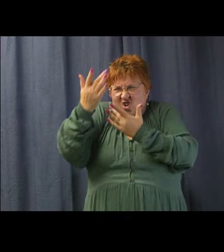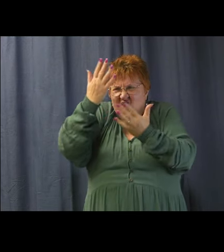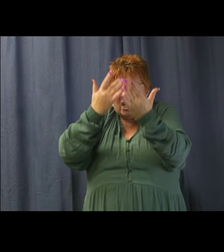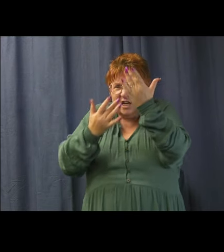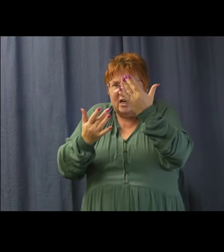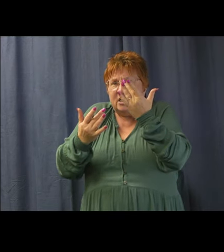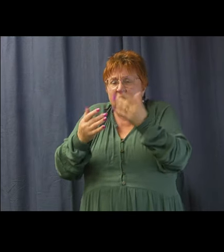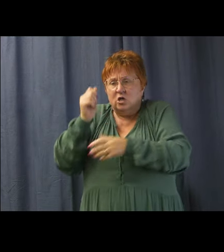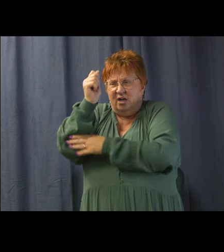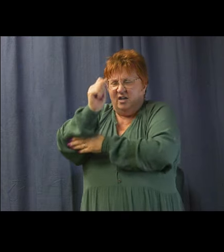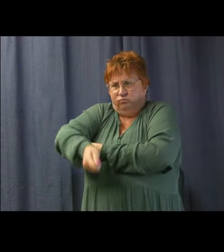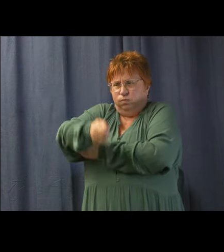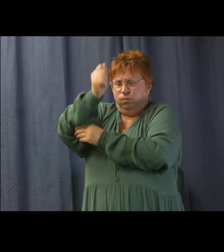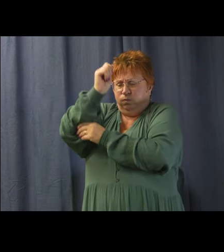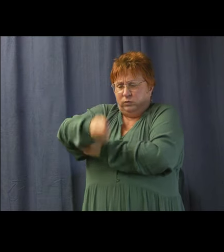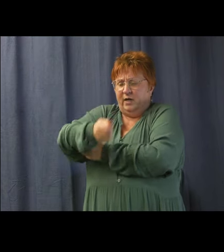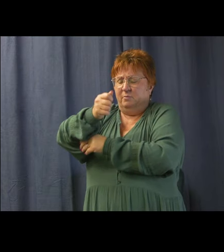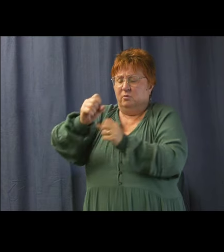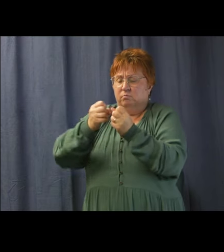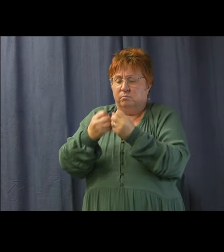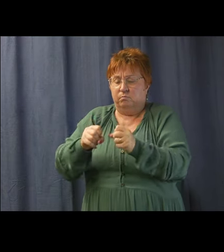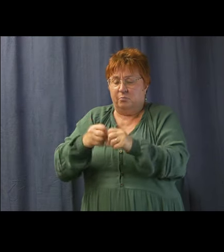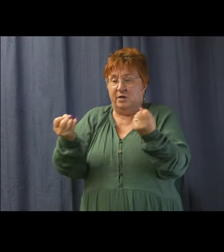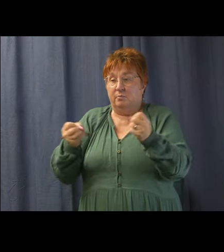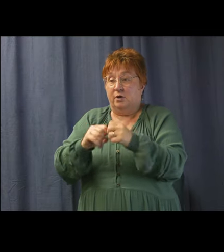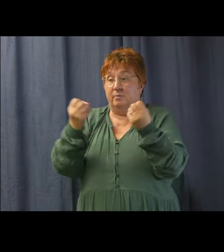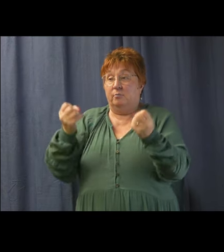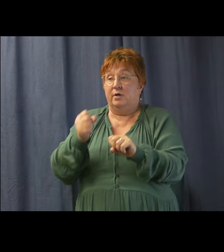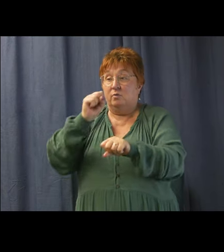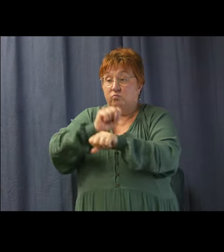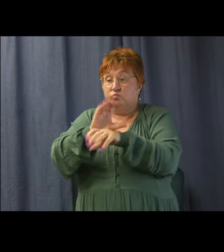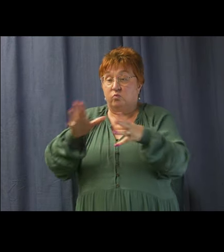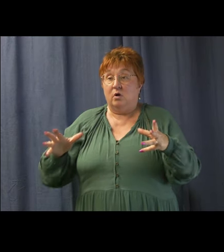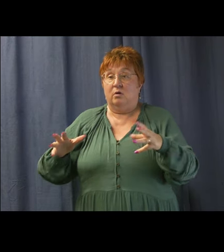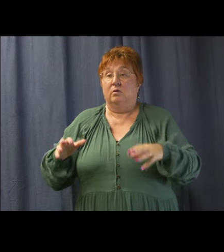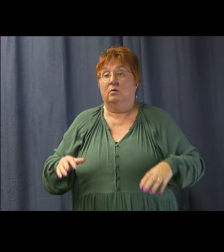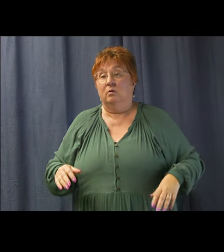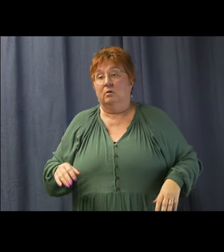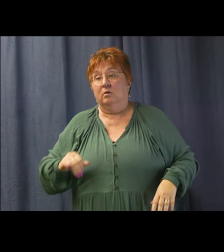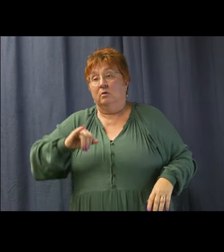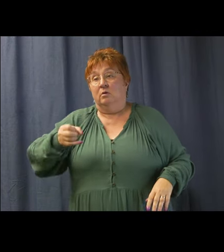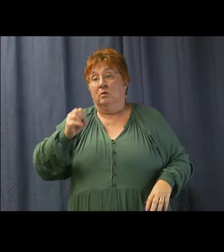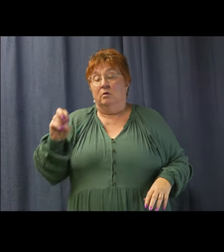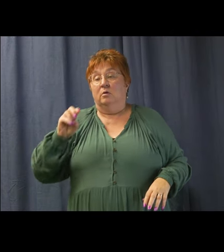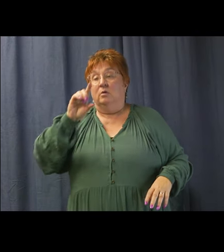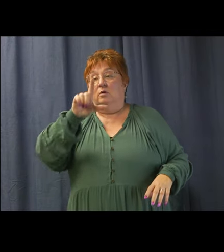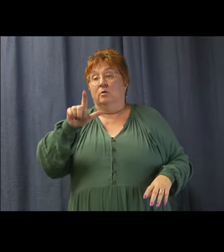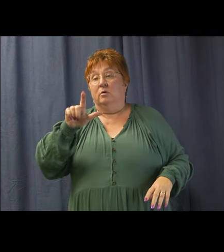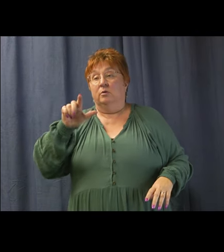a hammer that breaks the rock in pieces. So I have this little PowerPoint here. Jeremiah